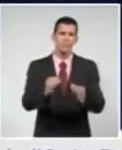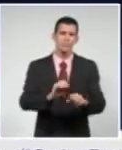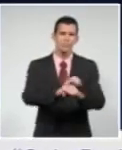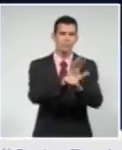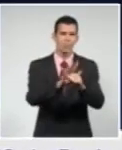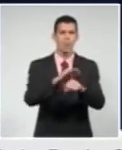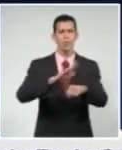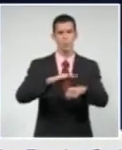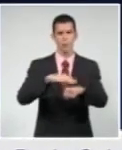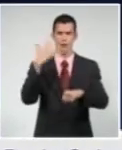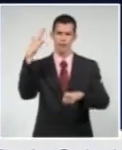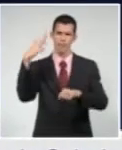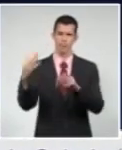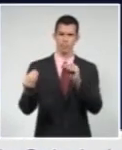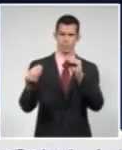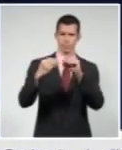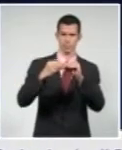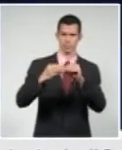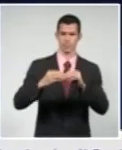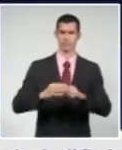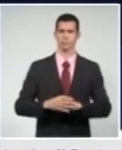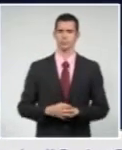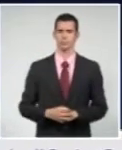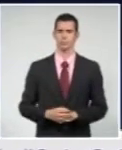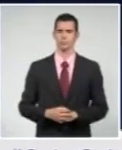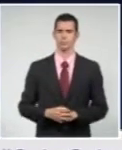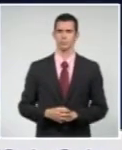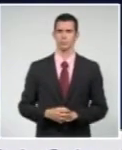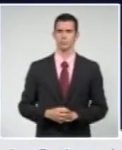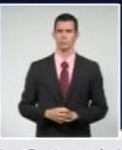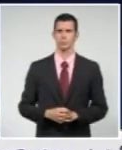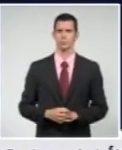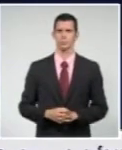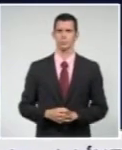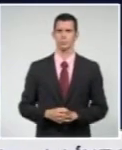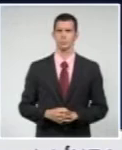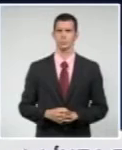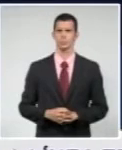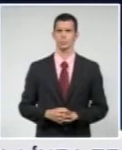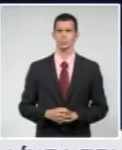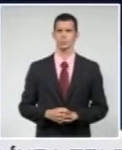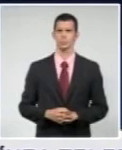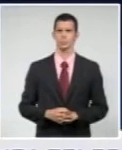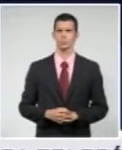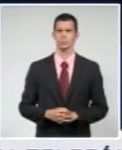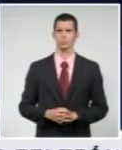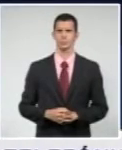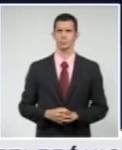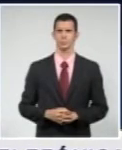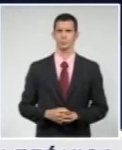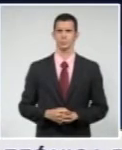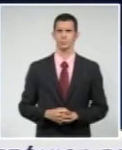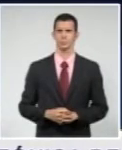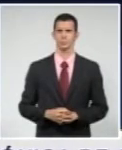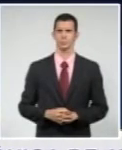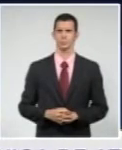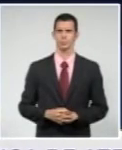50.4% of all cases, while 23 are female,